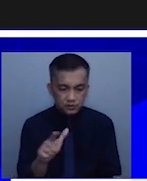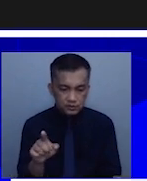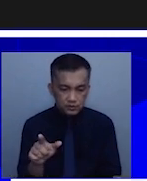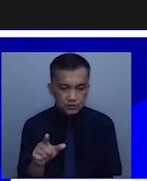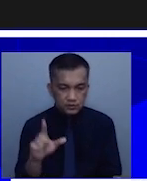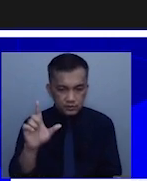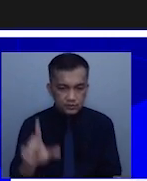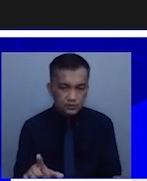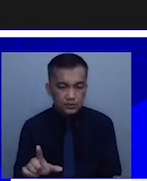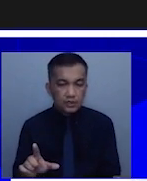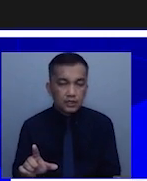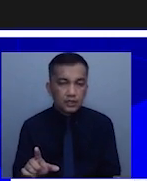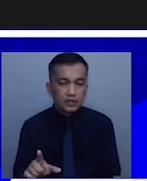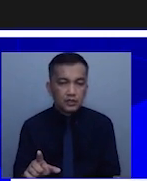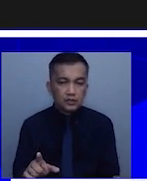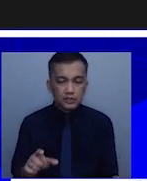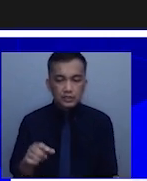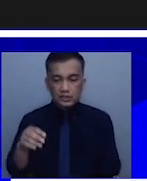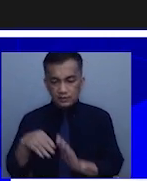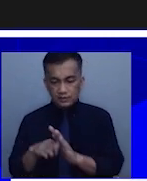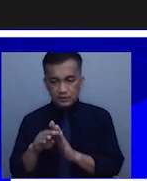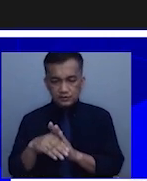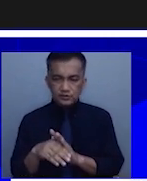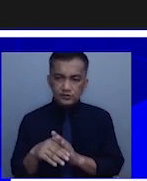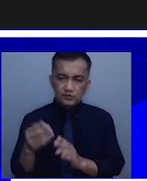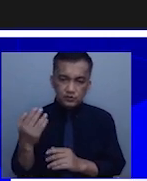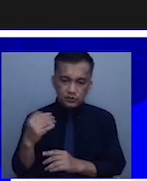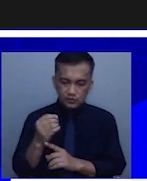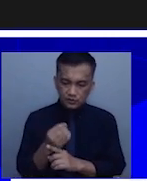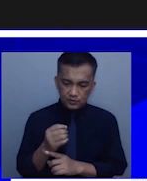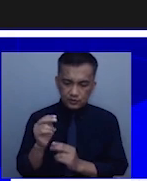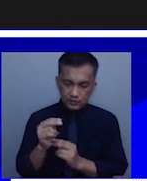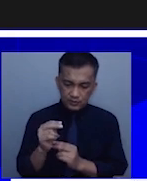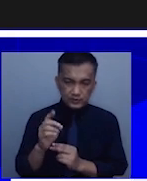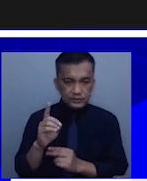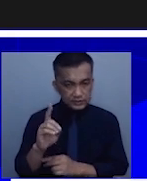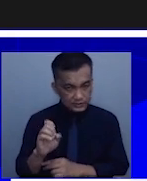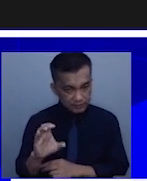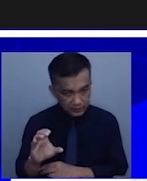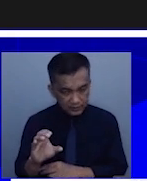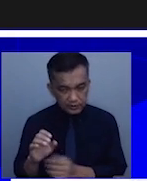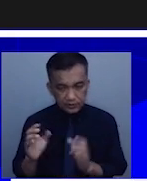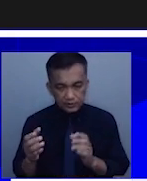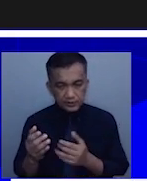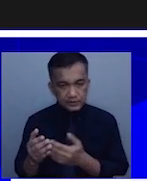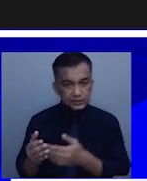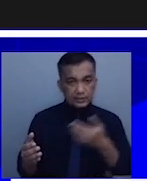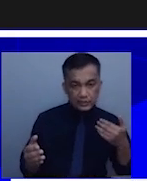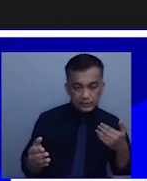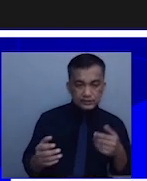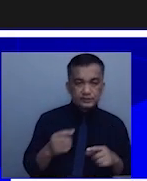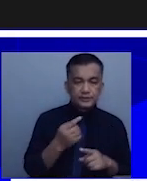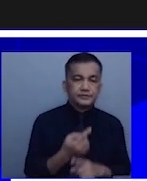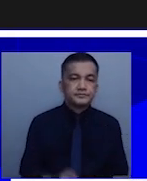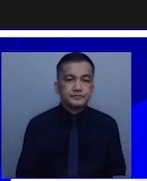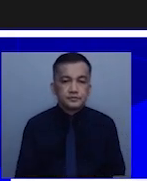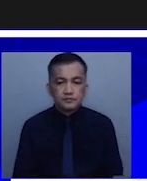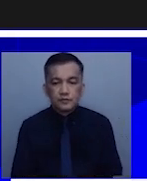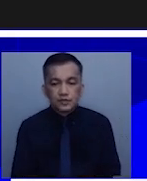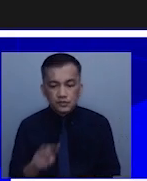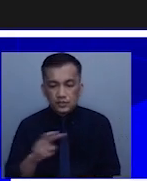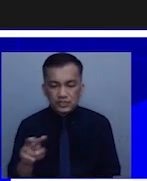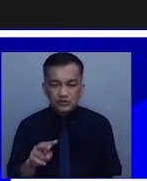mababa actually yung inflation natin noong October, November, December compared sa mga previous months. Sa 2022 naman, mas